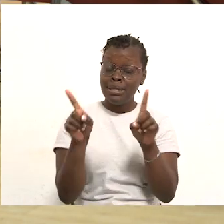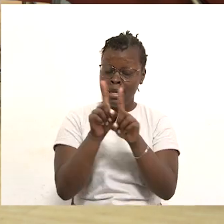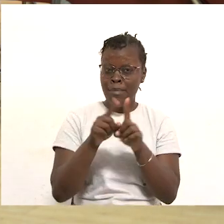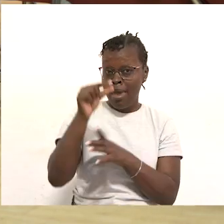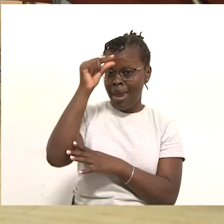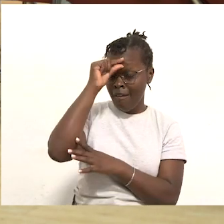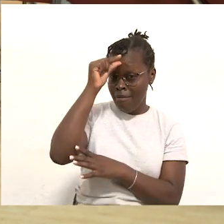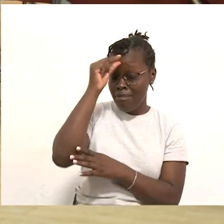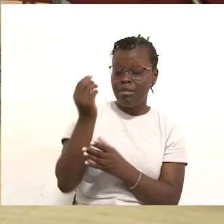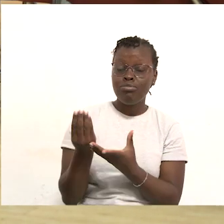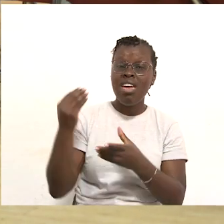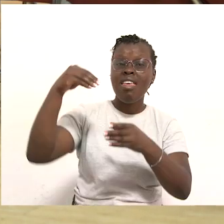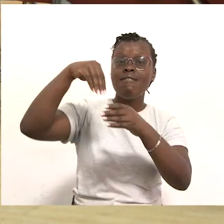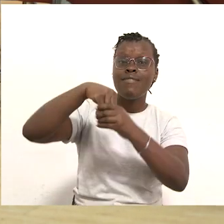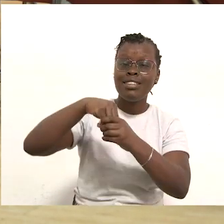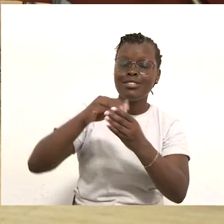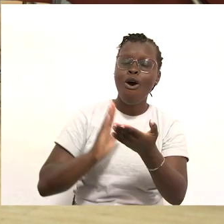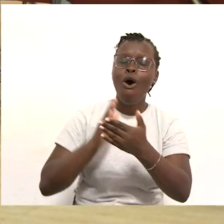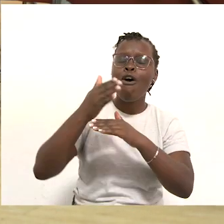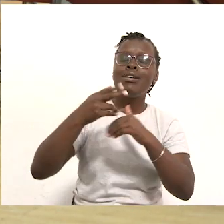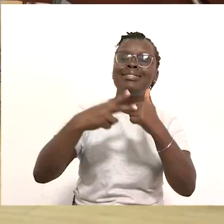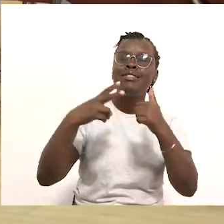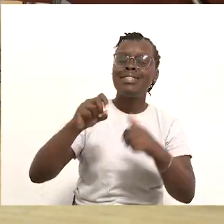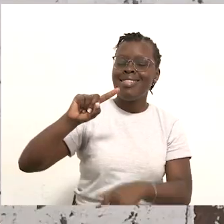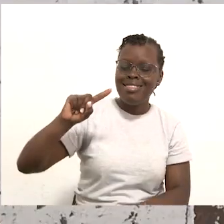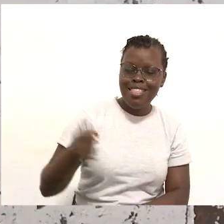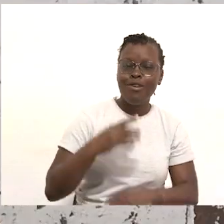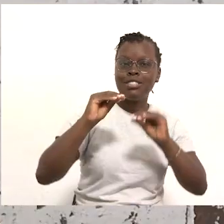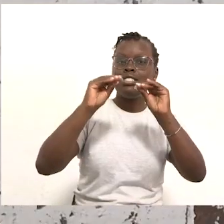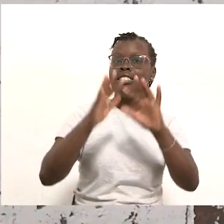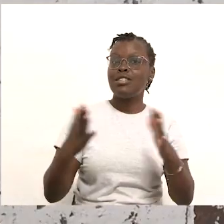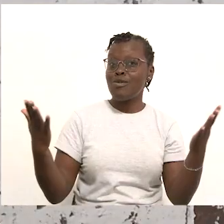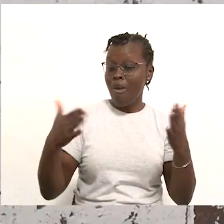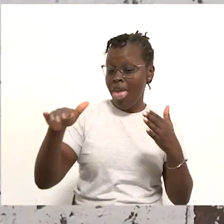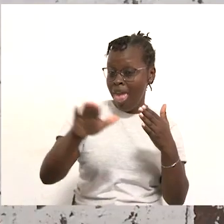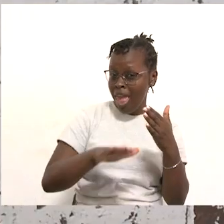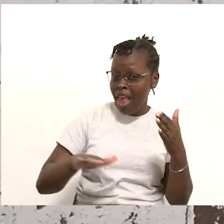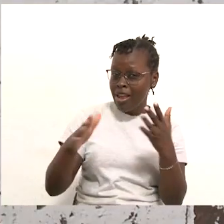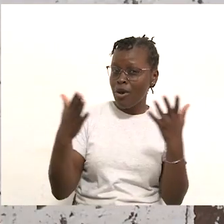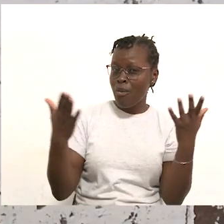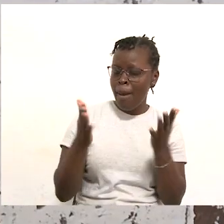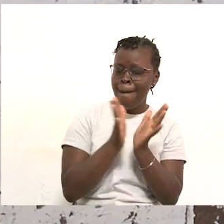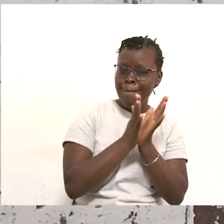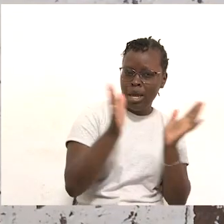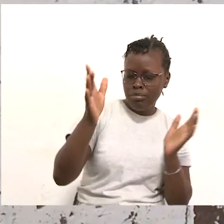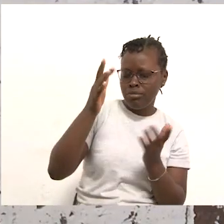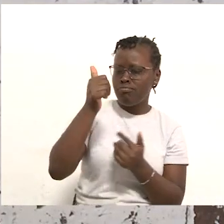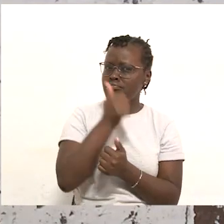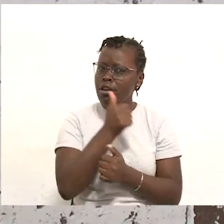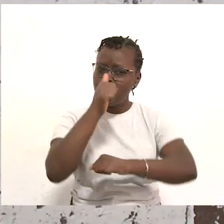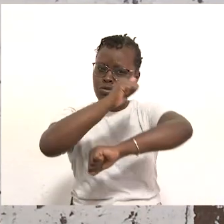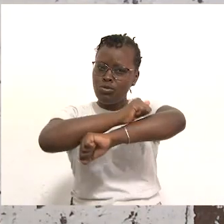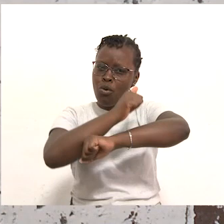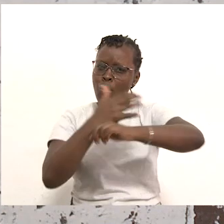has invested in training, over 70,000 teachers, in particular around in public and primary, around the digital learning program,